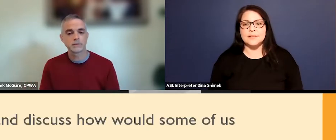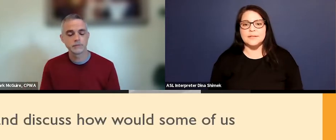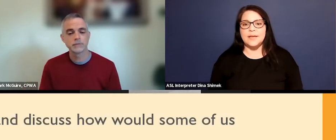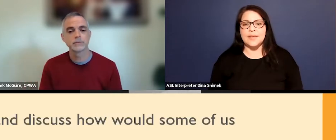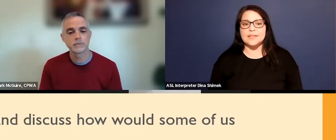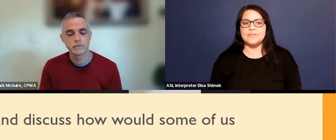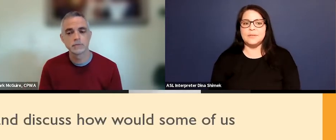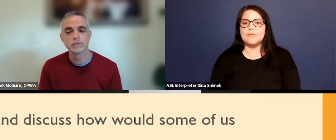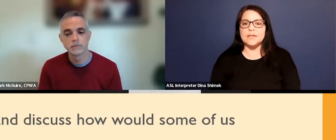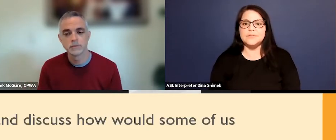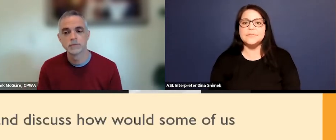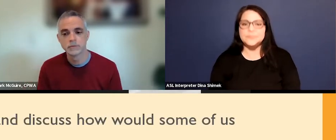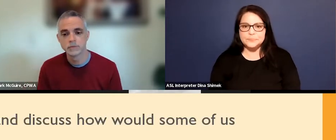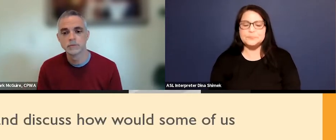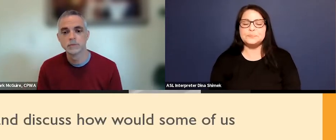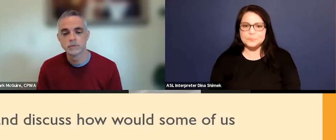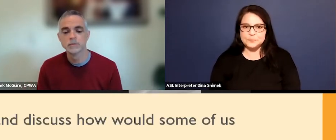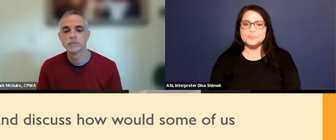Yes, yeah, that could definitely be effective.